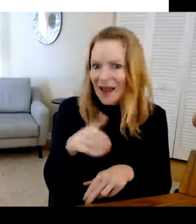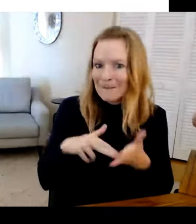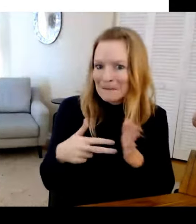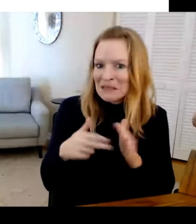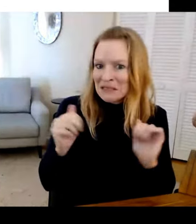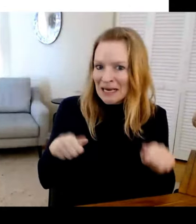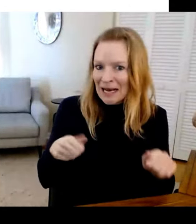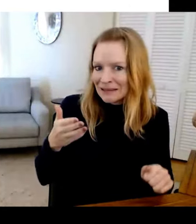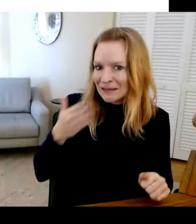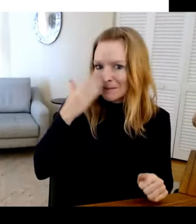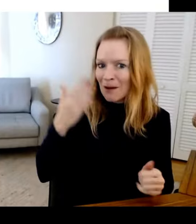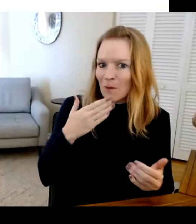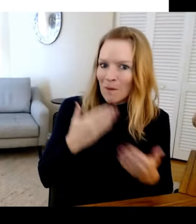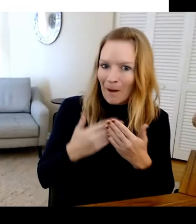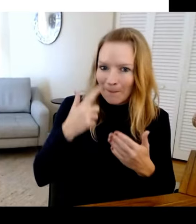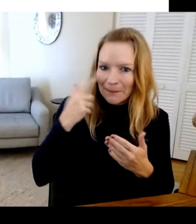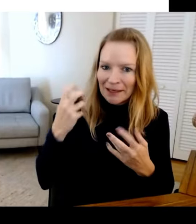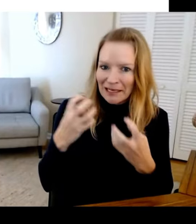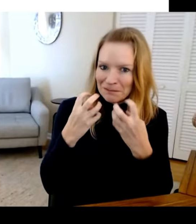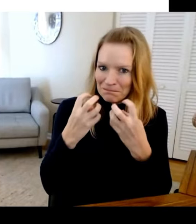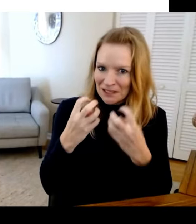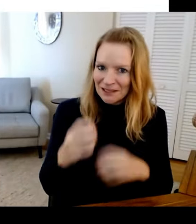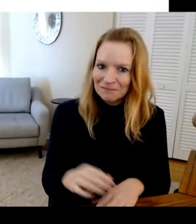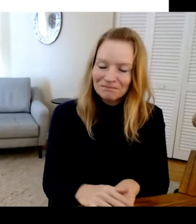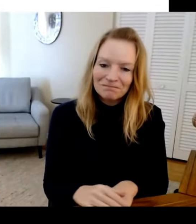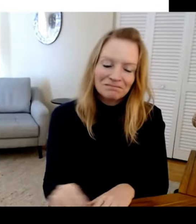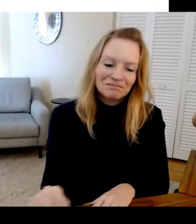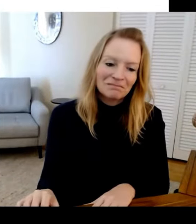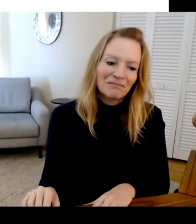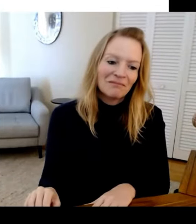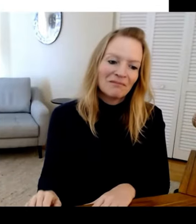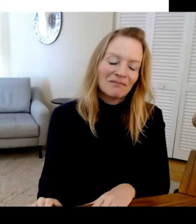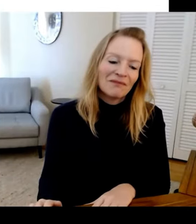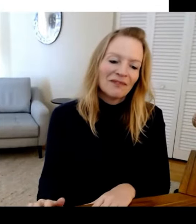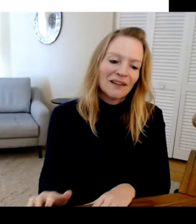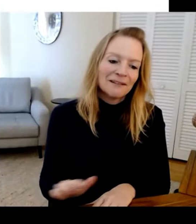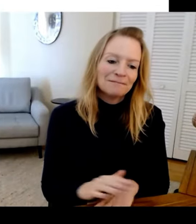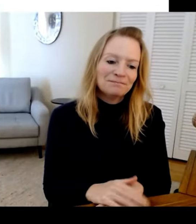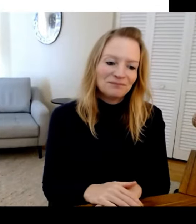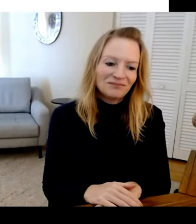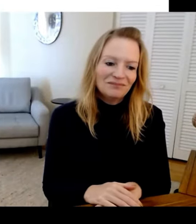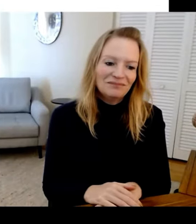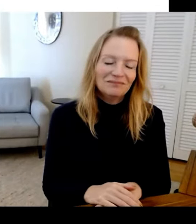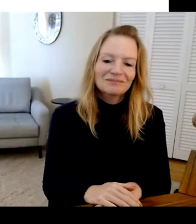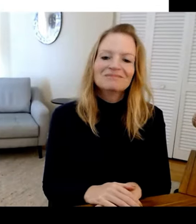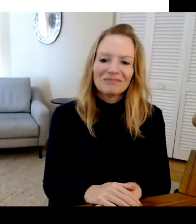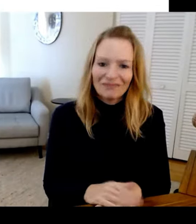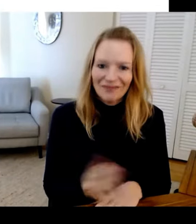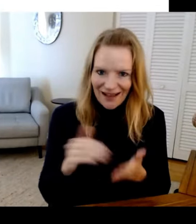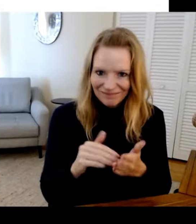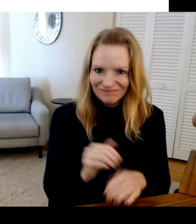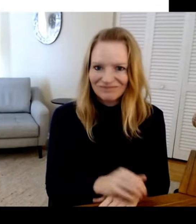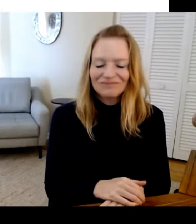mean that they have a very strong sense of smell, and they can smell really well because they have those big bulbs right in front there.